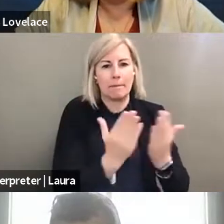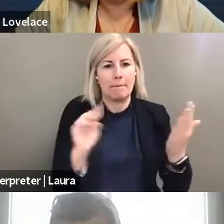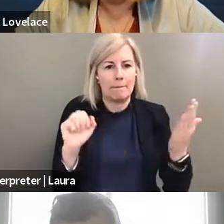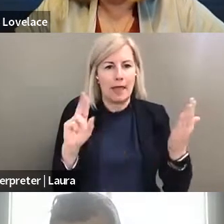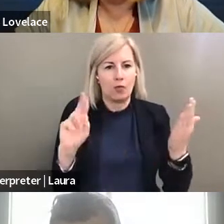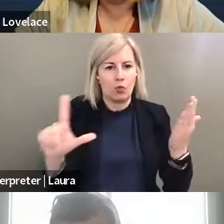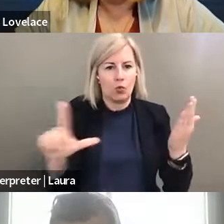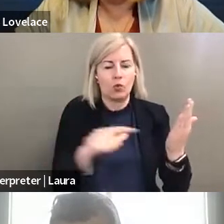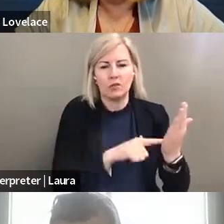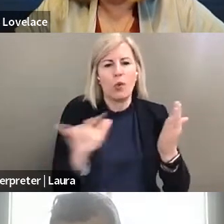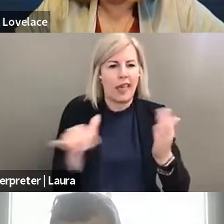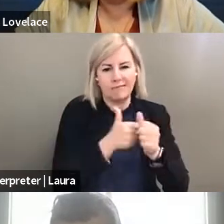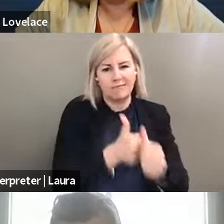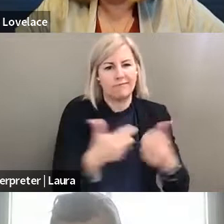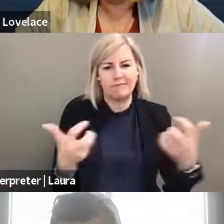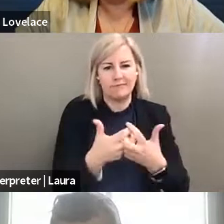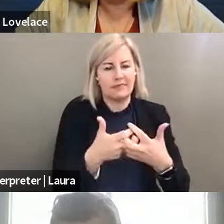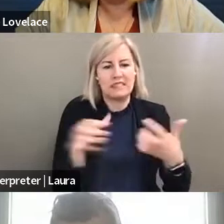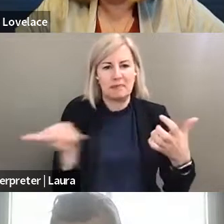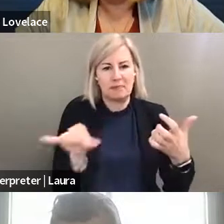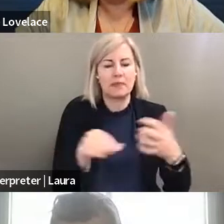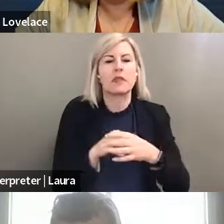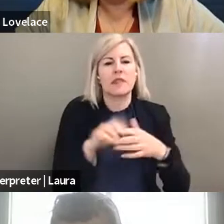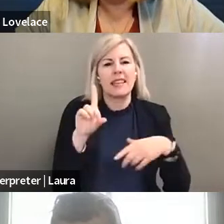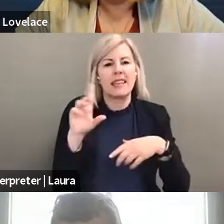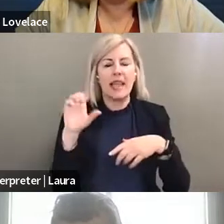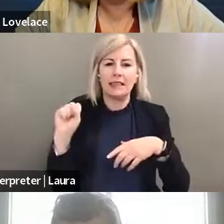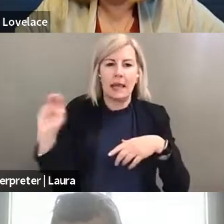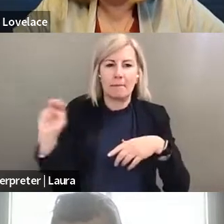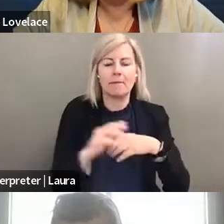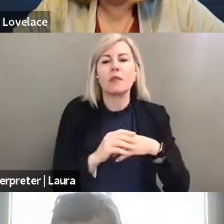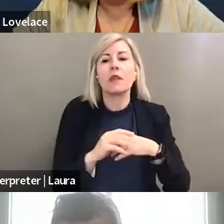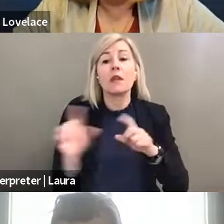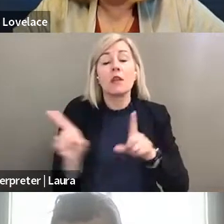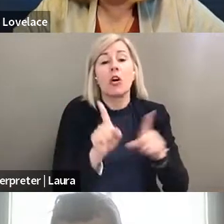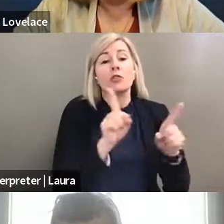this is consistent with that. It also happens to make that